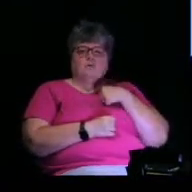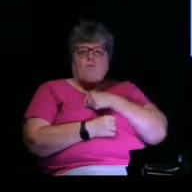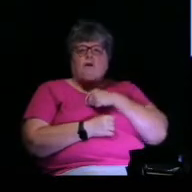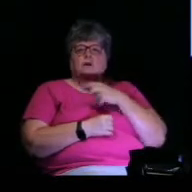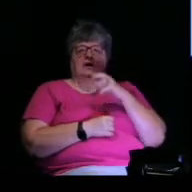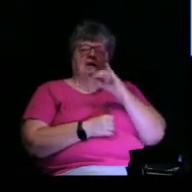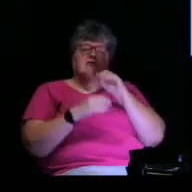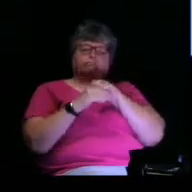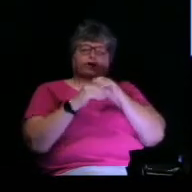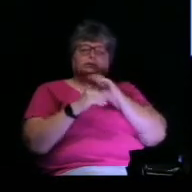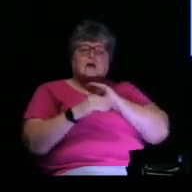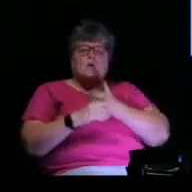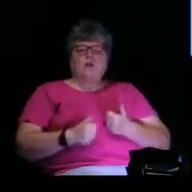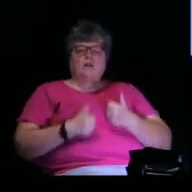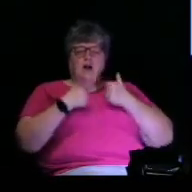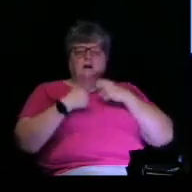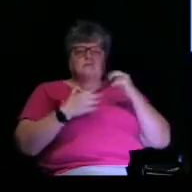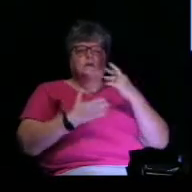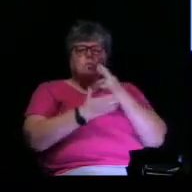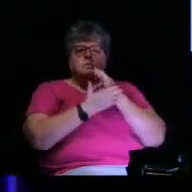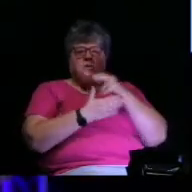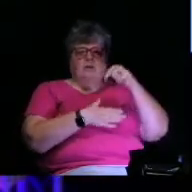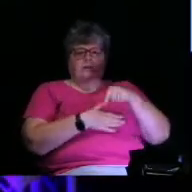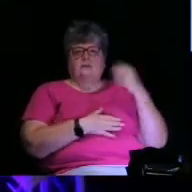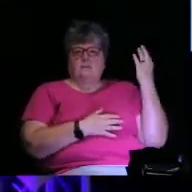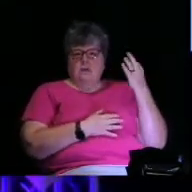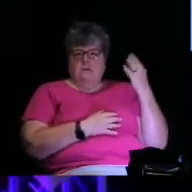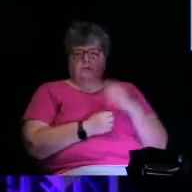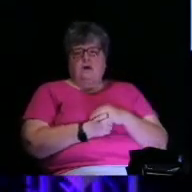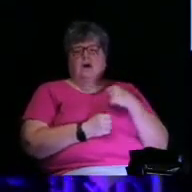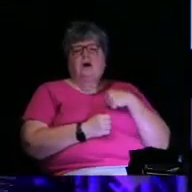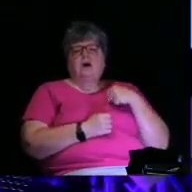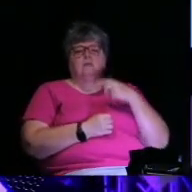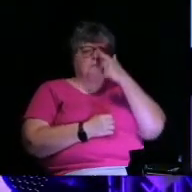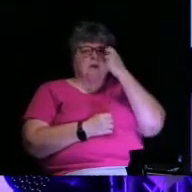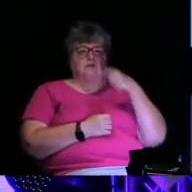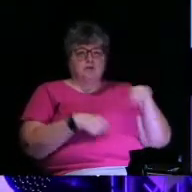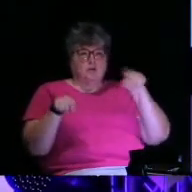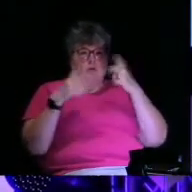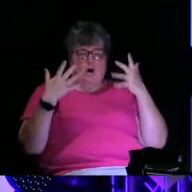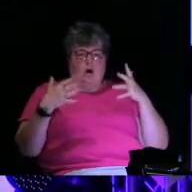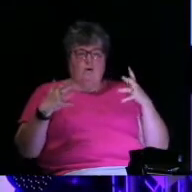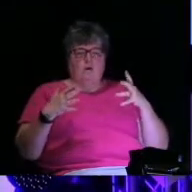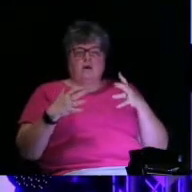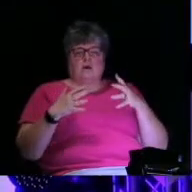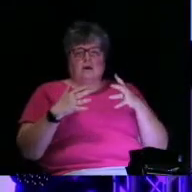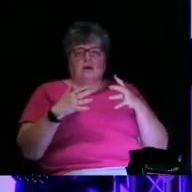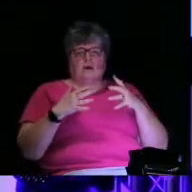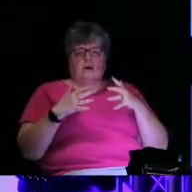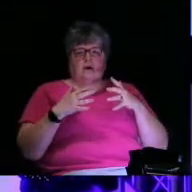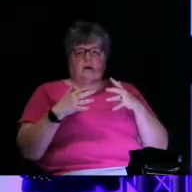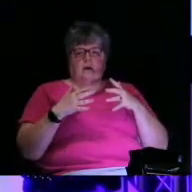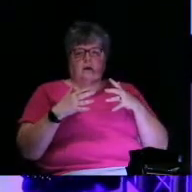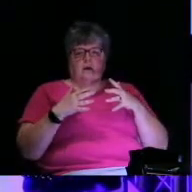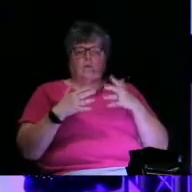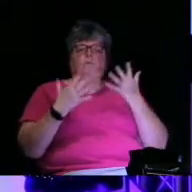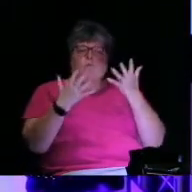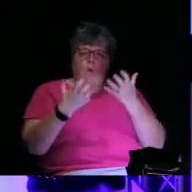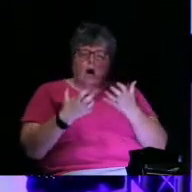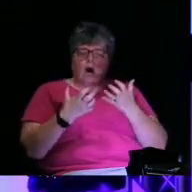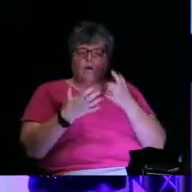in this ministry. And I want to give you some, all right? Because you already long for what is good. You long for